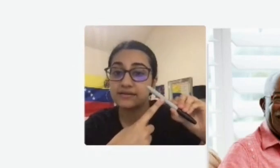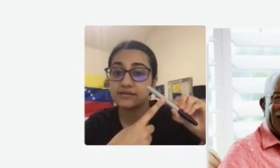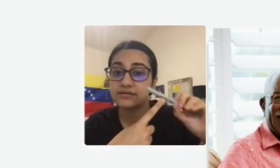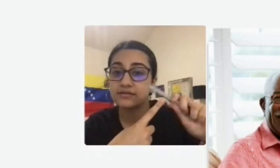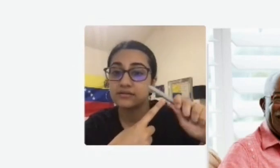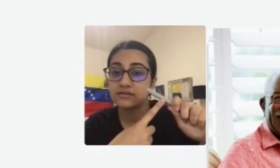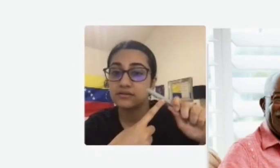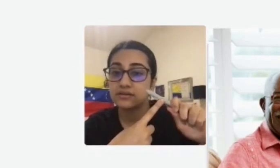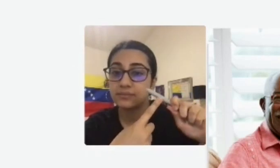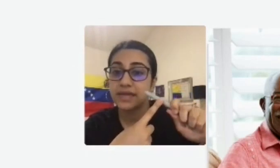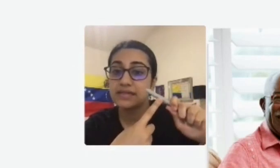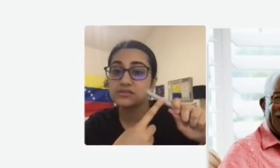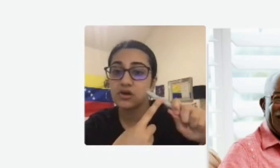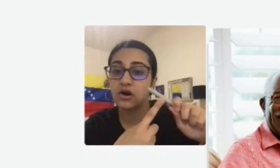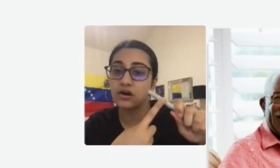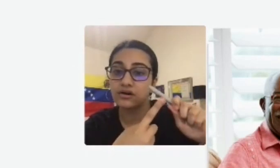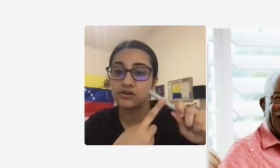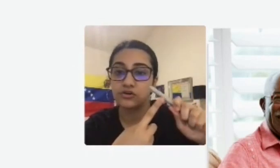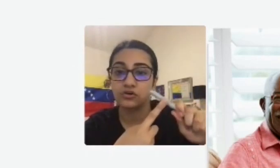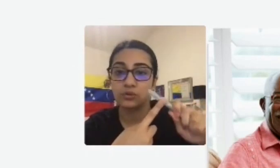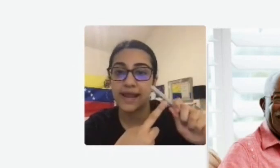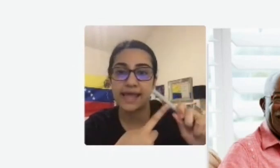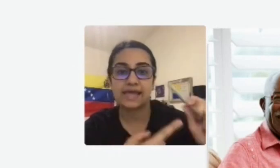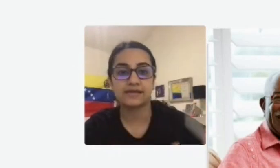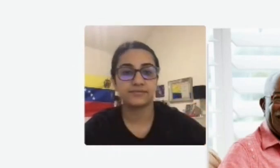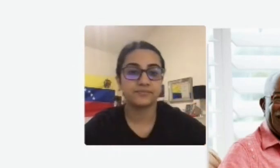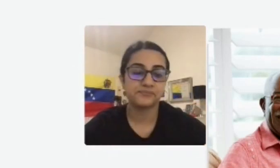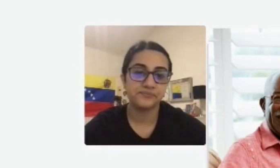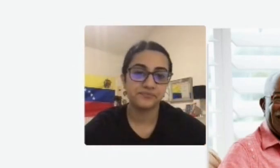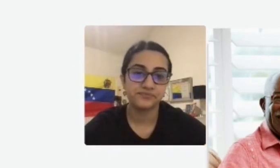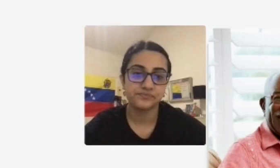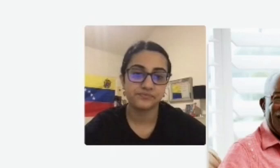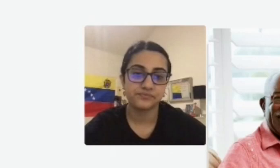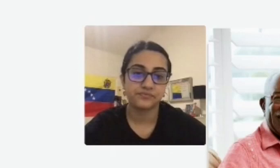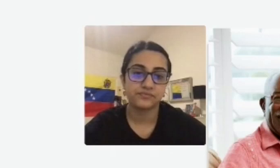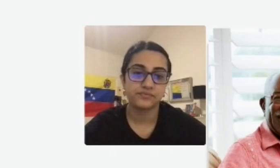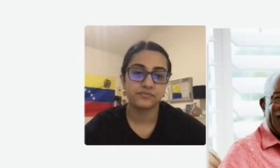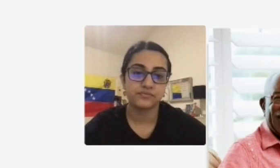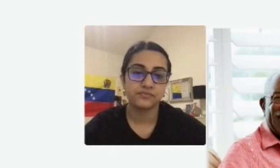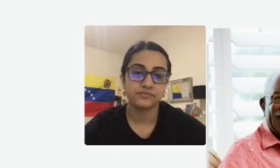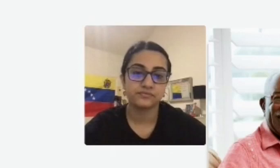gray. The pants are gray.